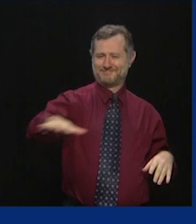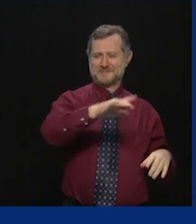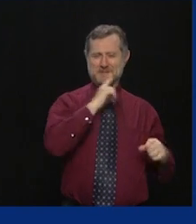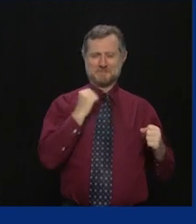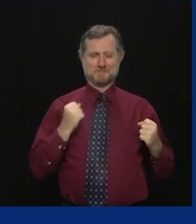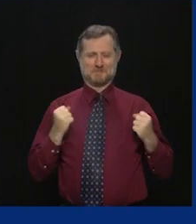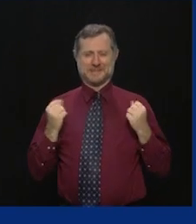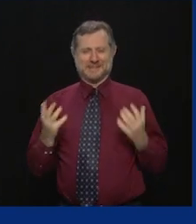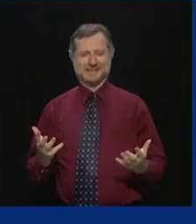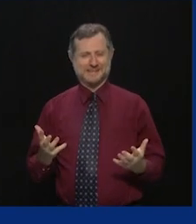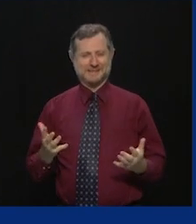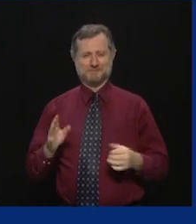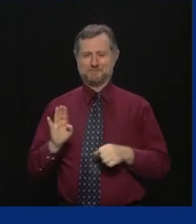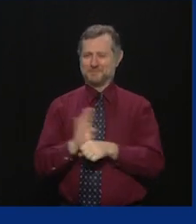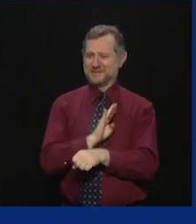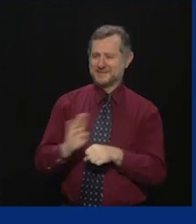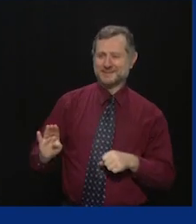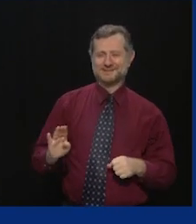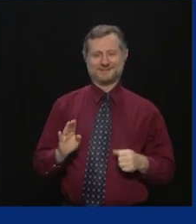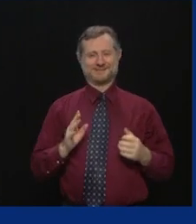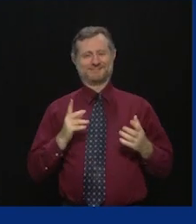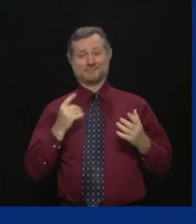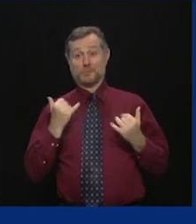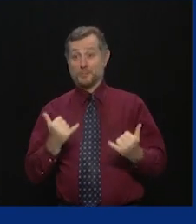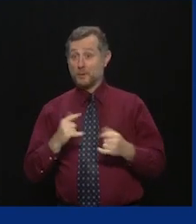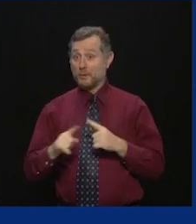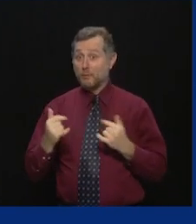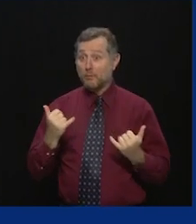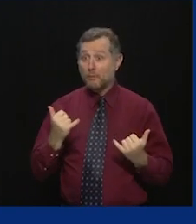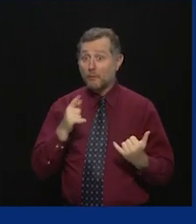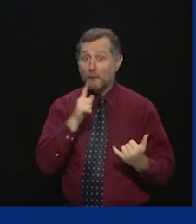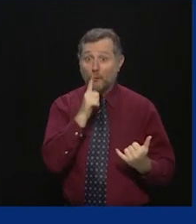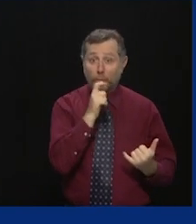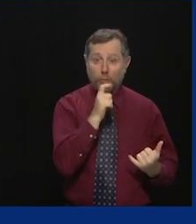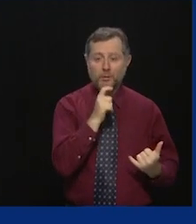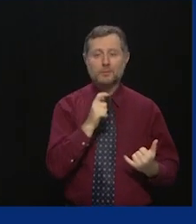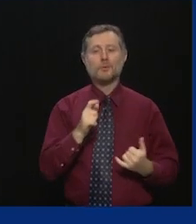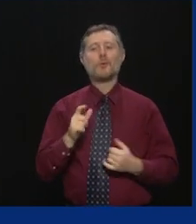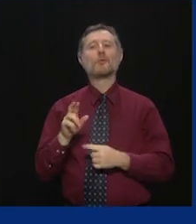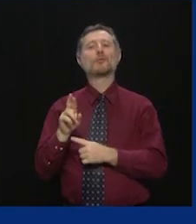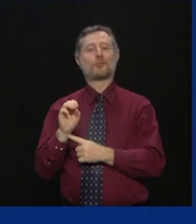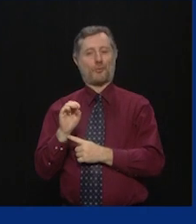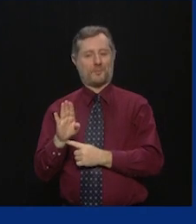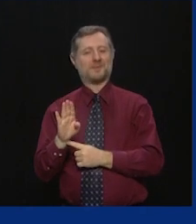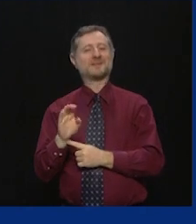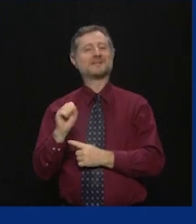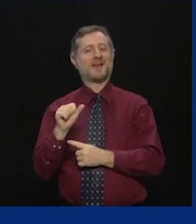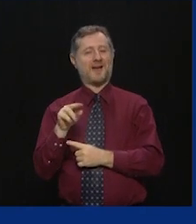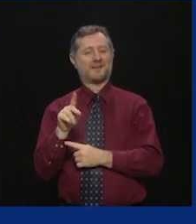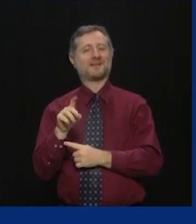Eastman. And today, it's Rob Sands, Constellation Brands, and the Sands family.